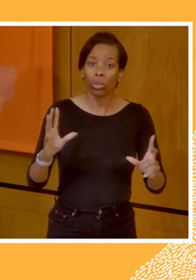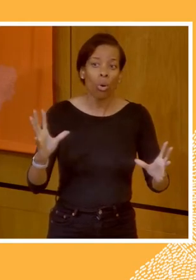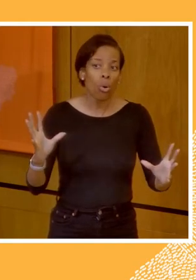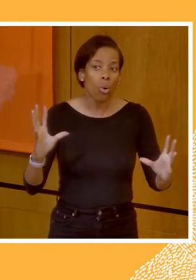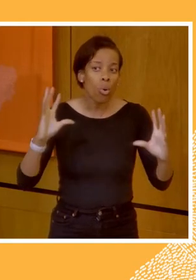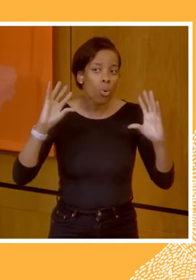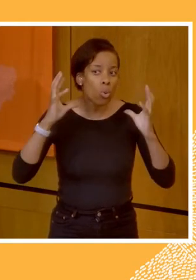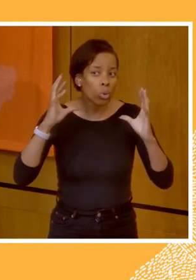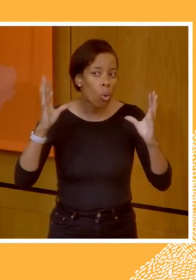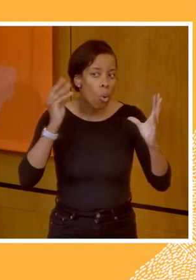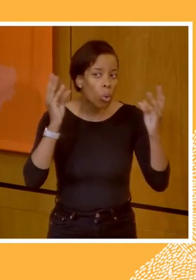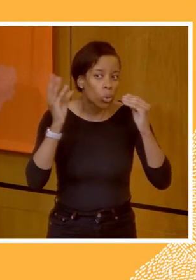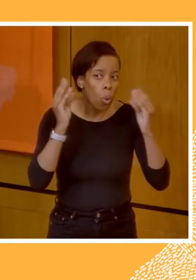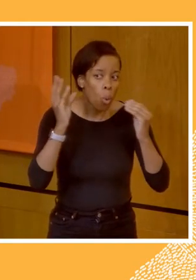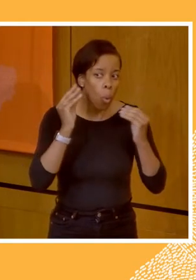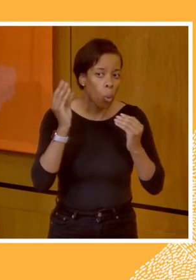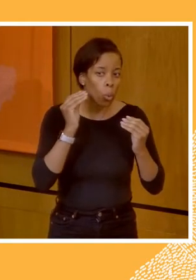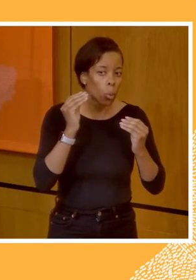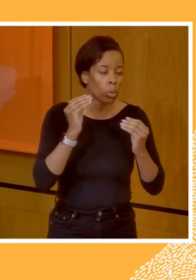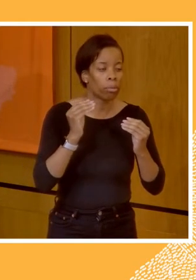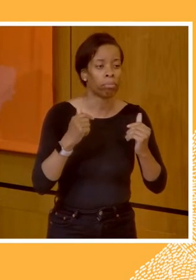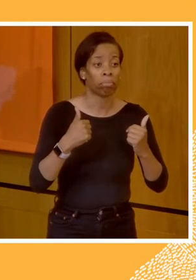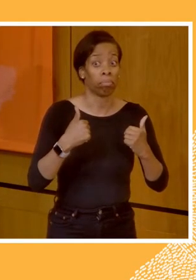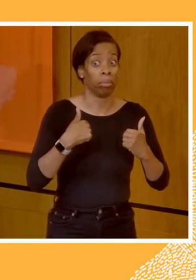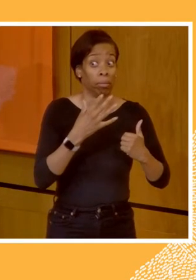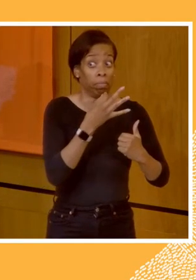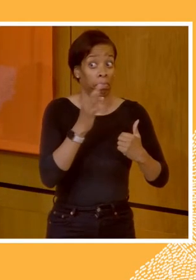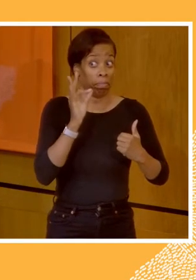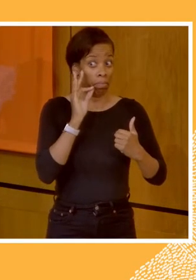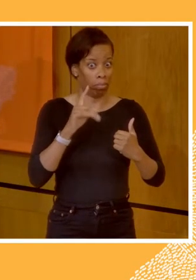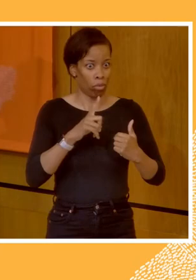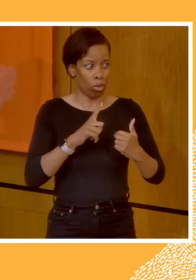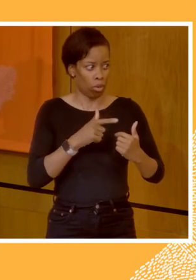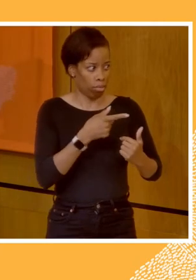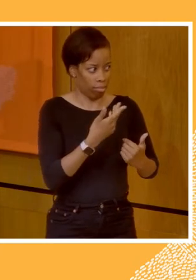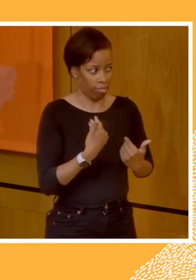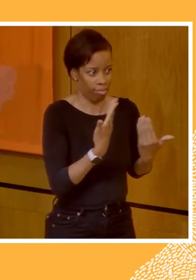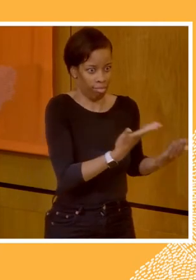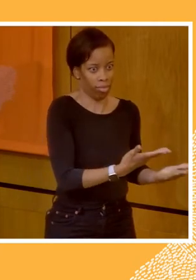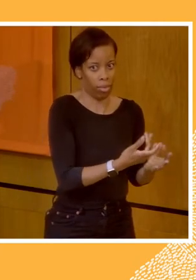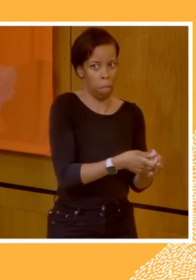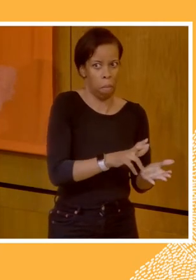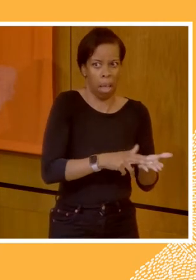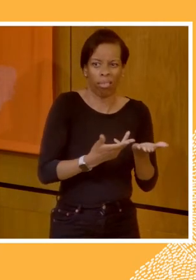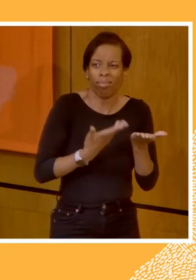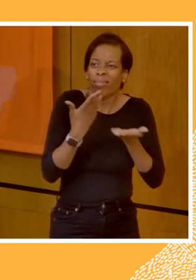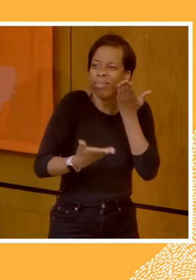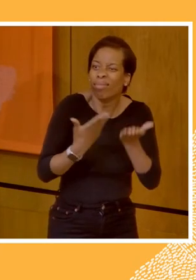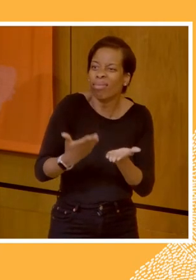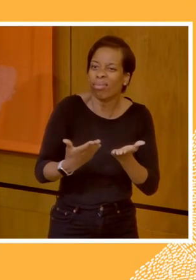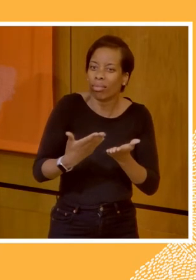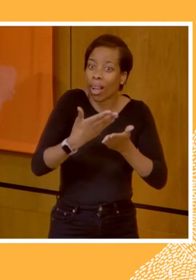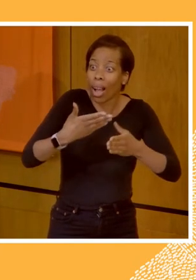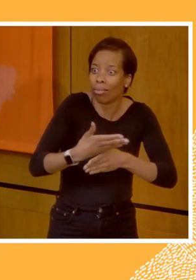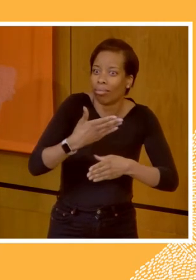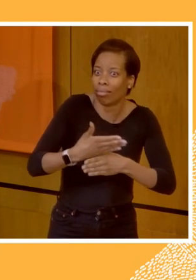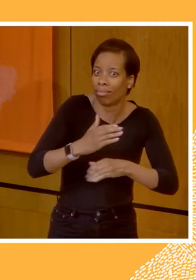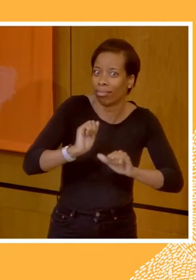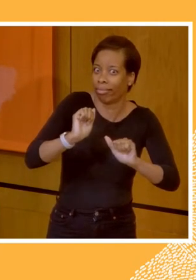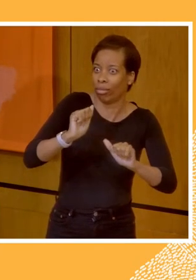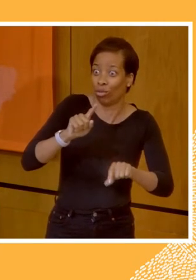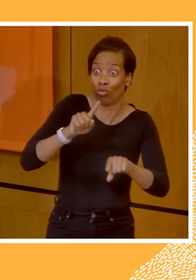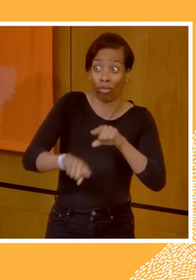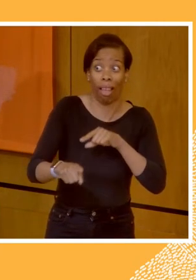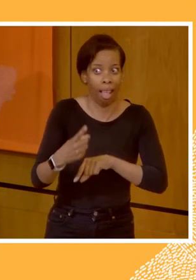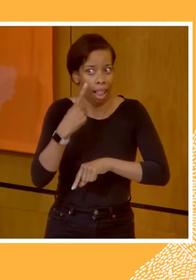really interesting way to kick off today's session. But before I hand over to Ben to lead us through an opening exercise, I